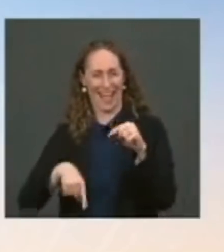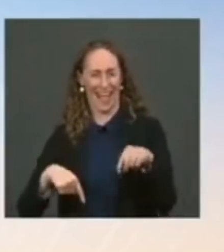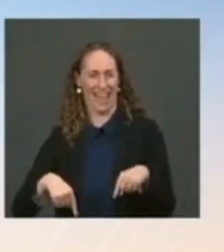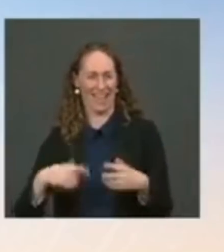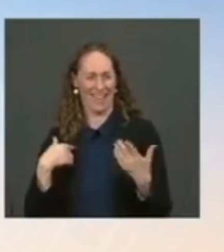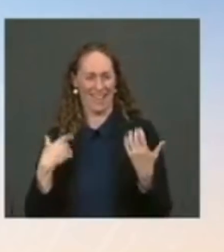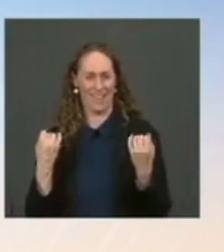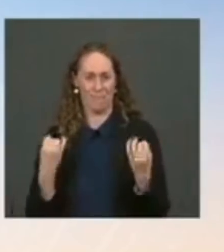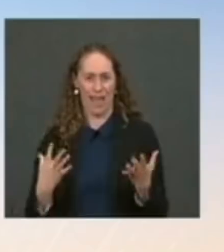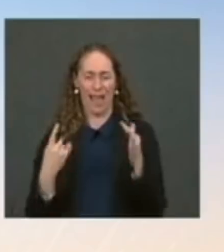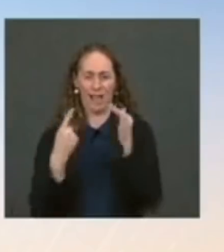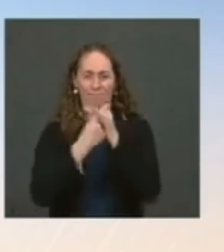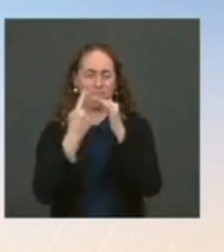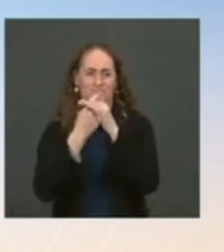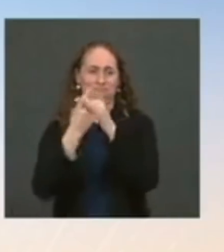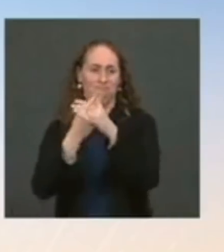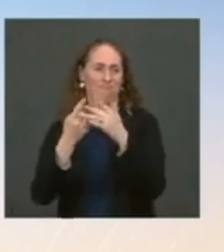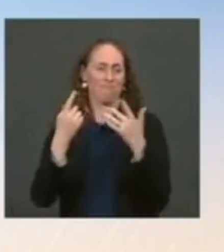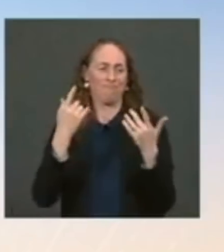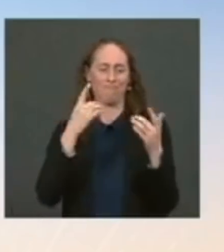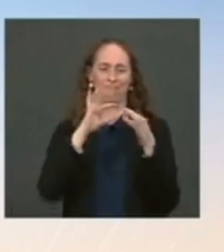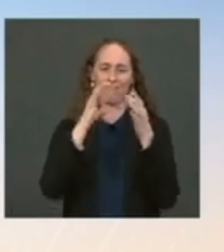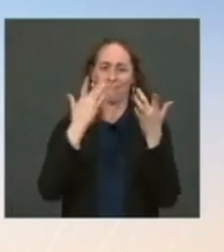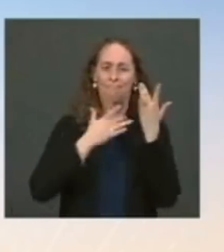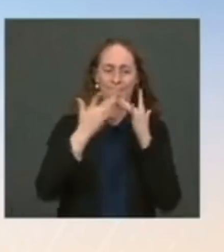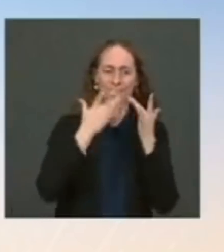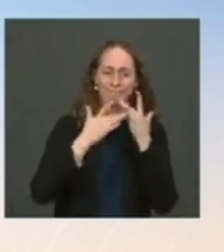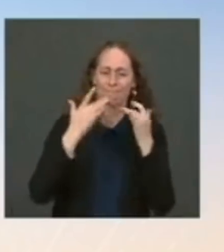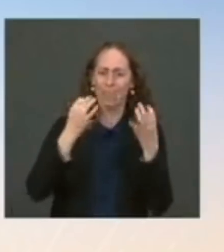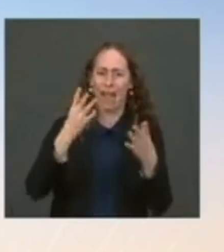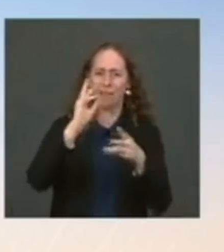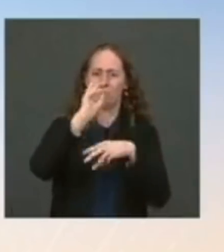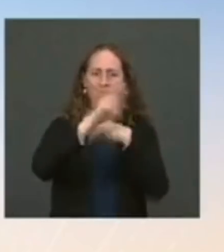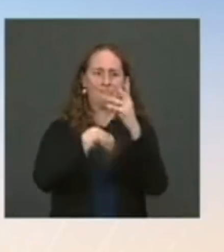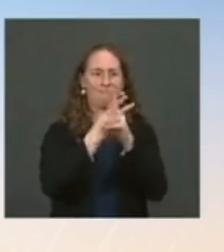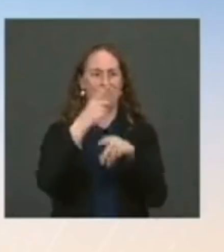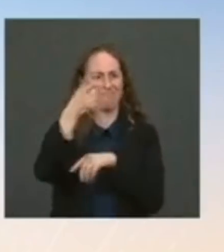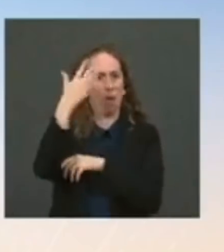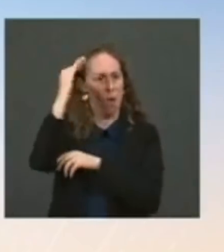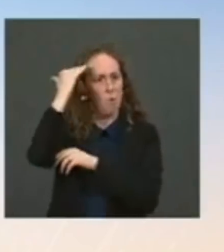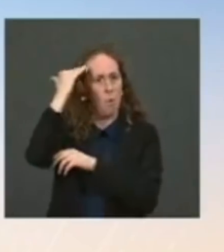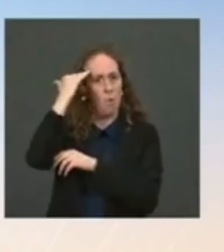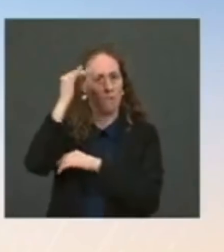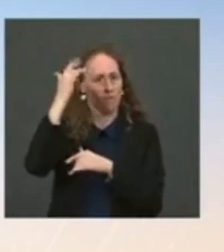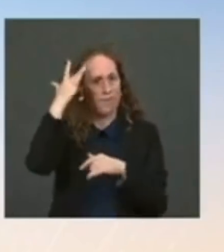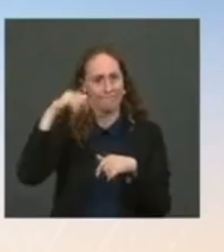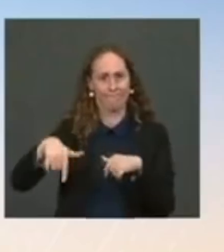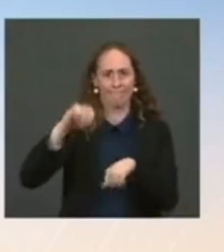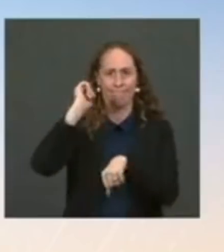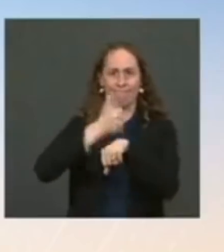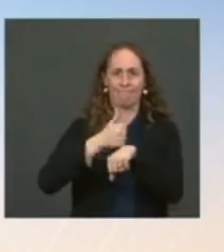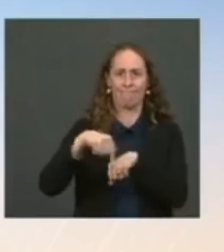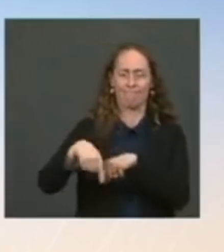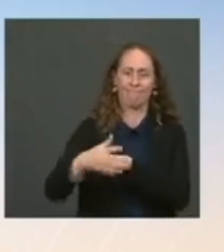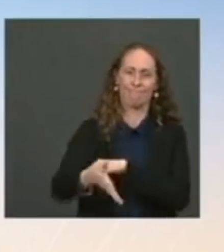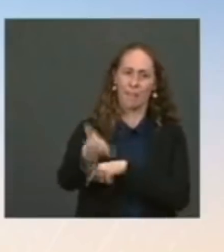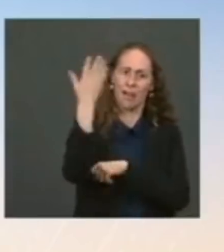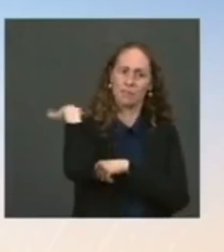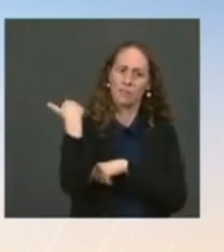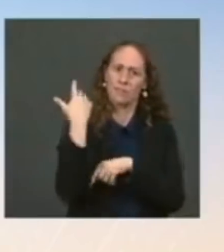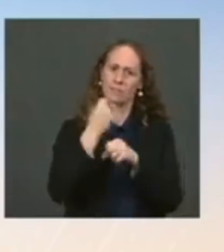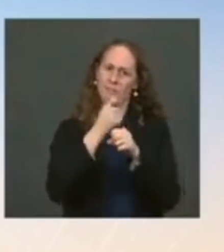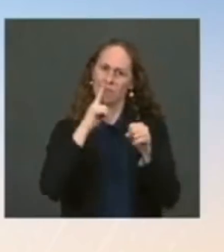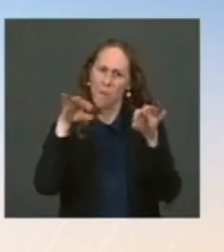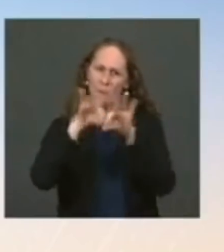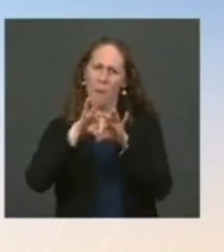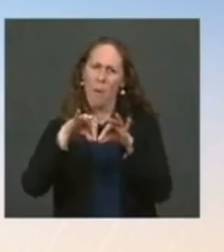supply chain. We knew that from the first day. That's why he set up this task force. That's why this has been a top priority, and we've been attacking those issues